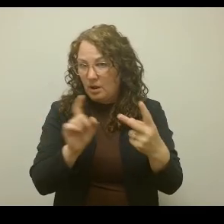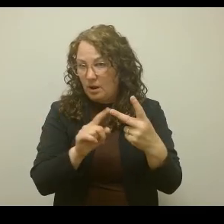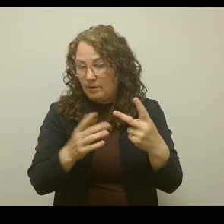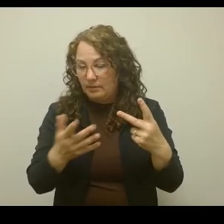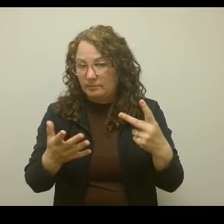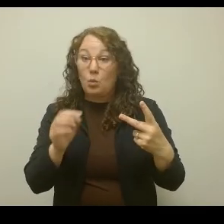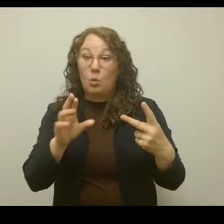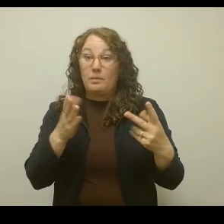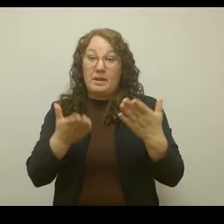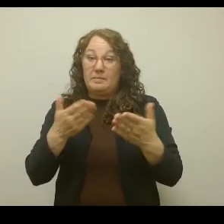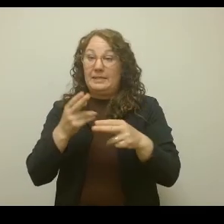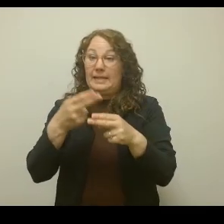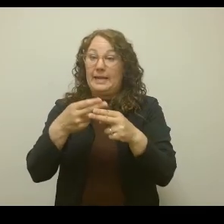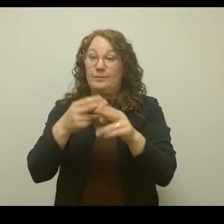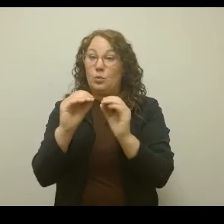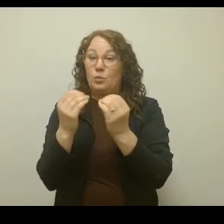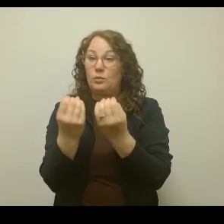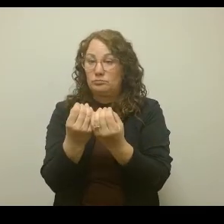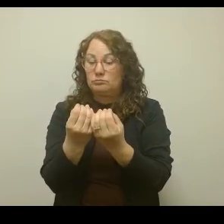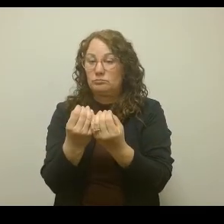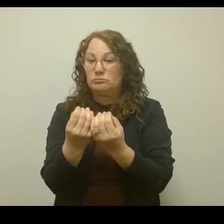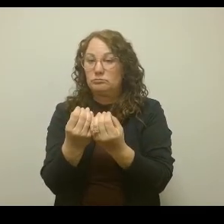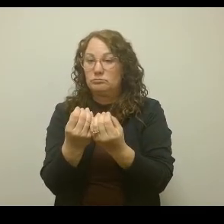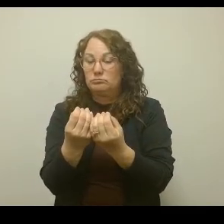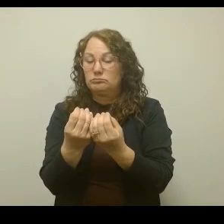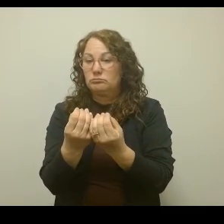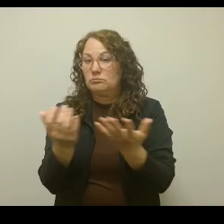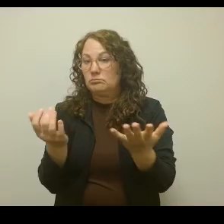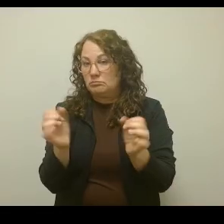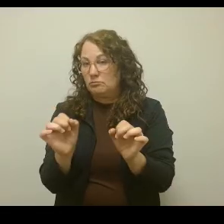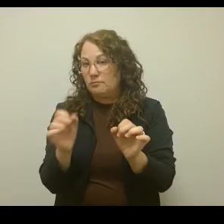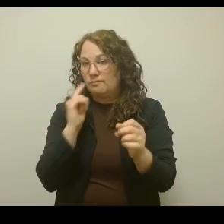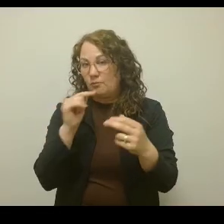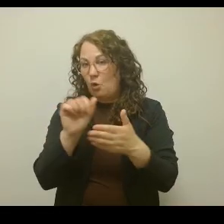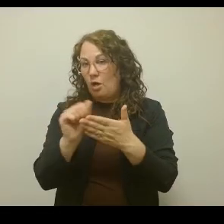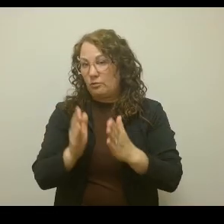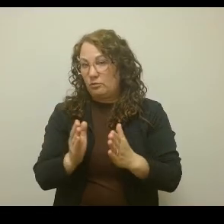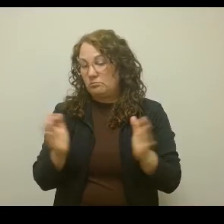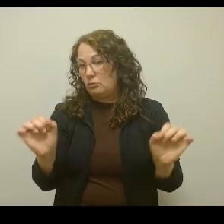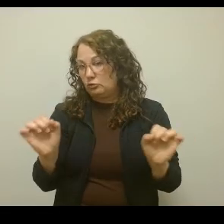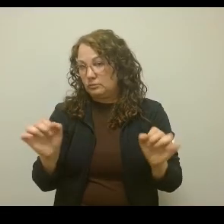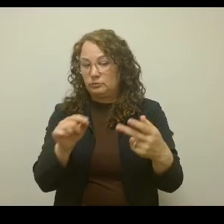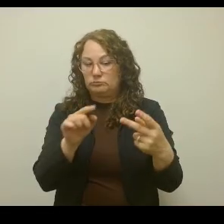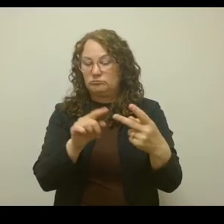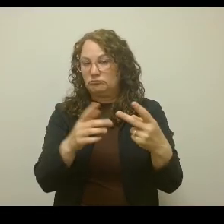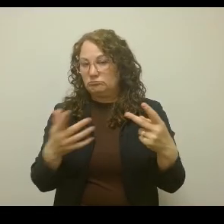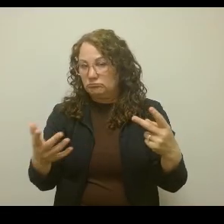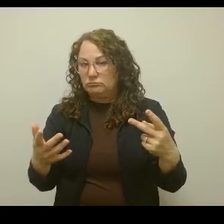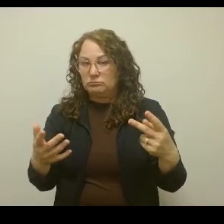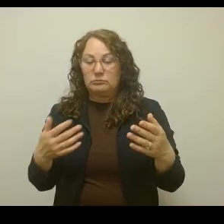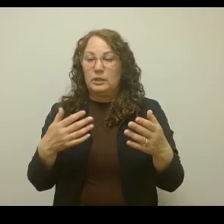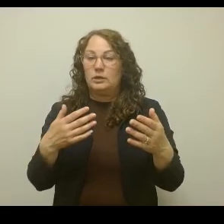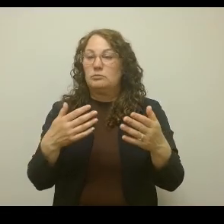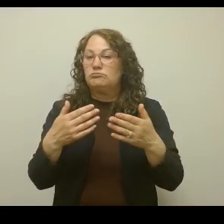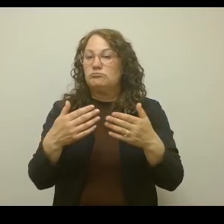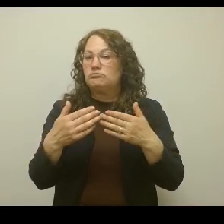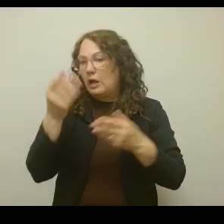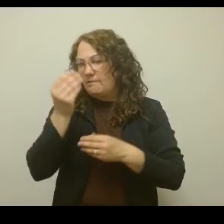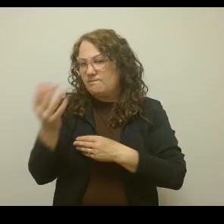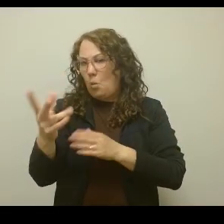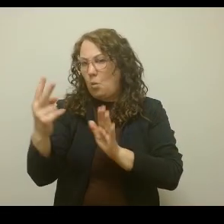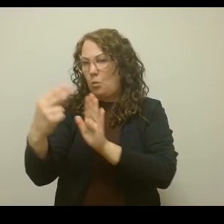Or it could be the name of an organization as the author, right? So we want to let the reader